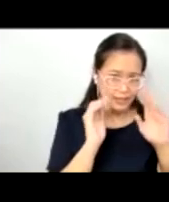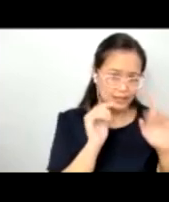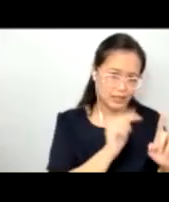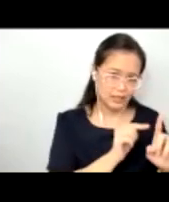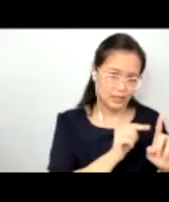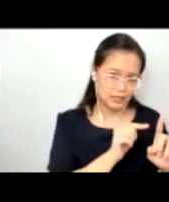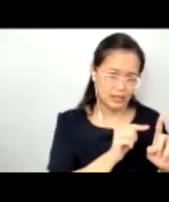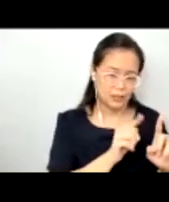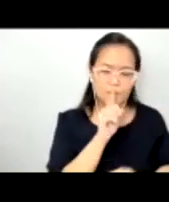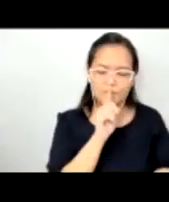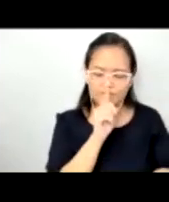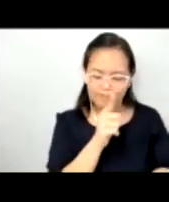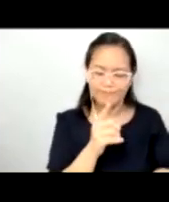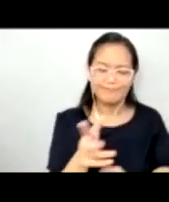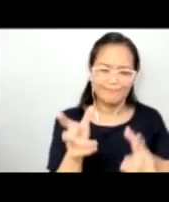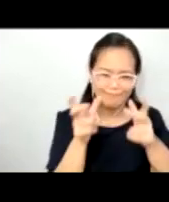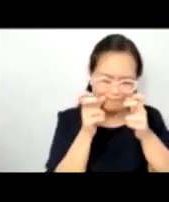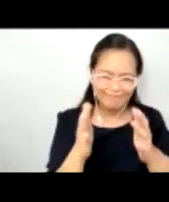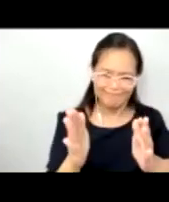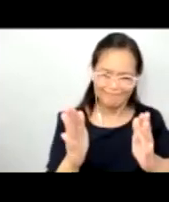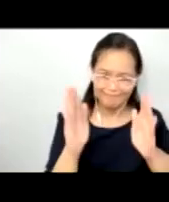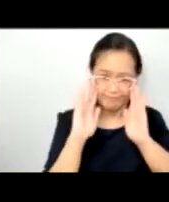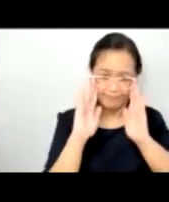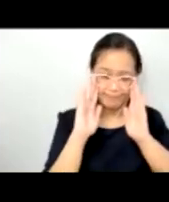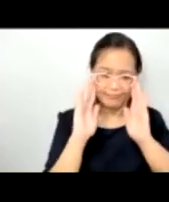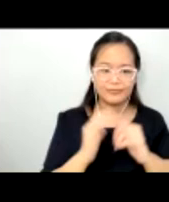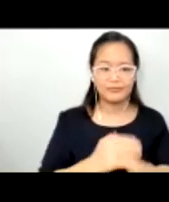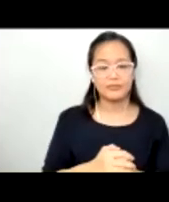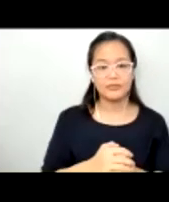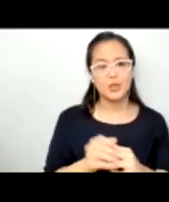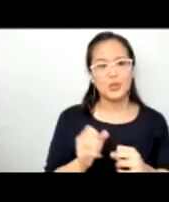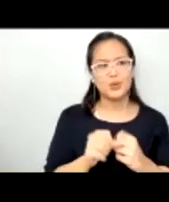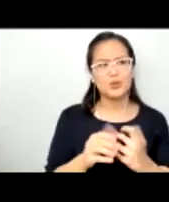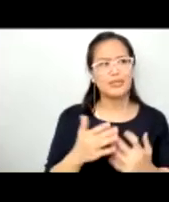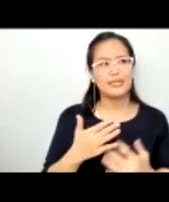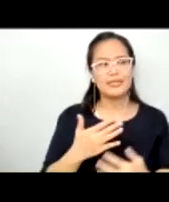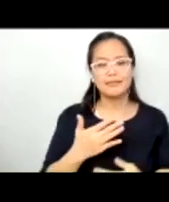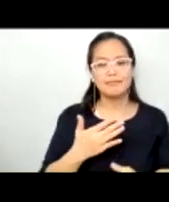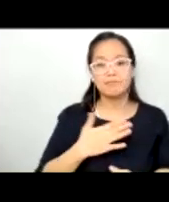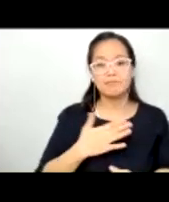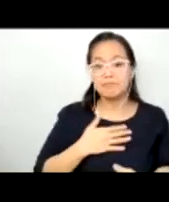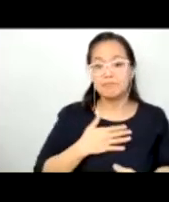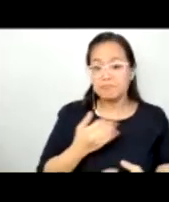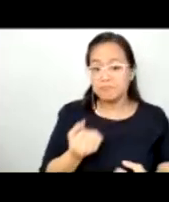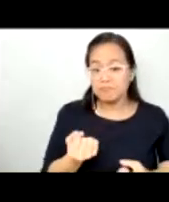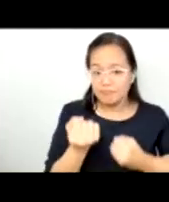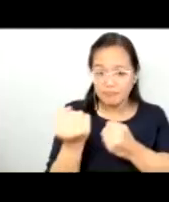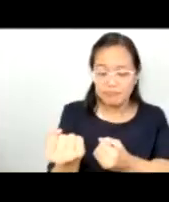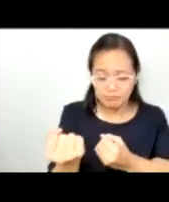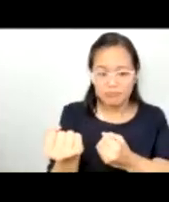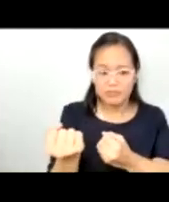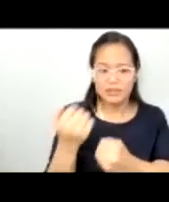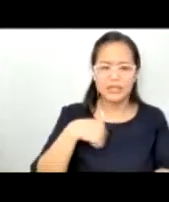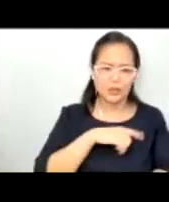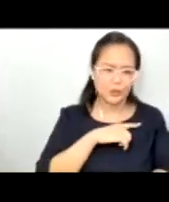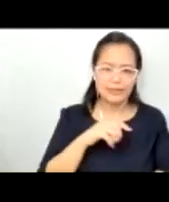from genuinely listening. And so in this case, my suggestion is that we really have to